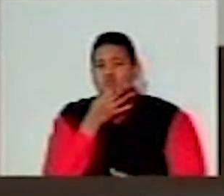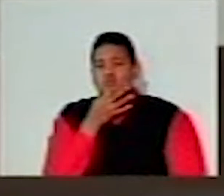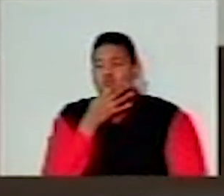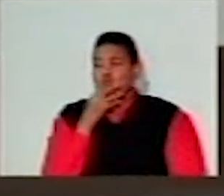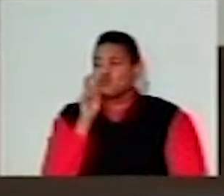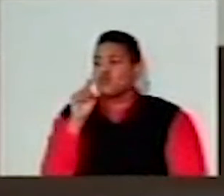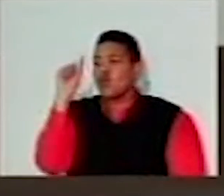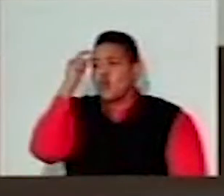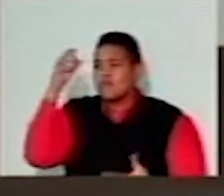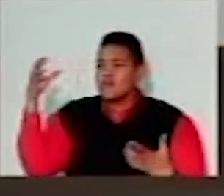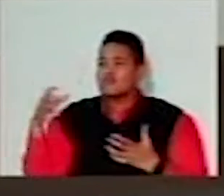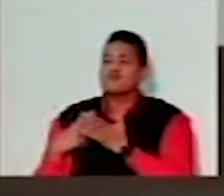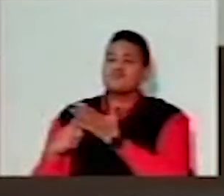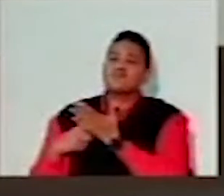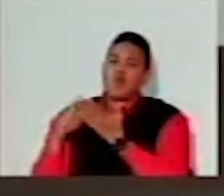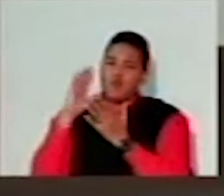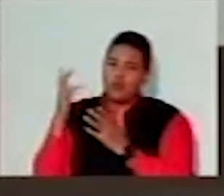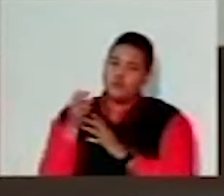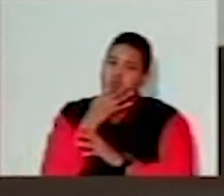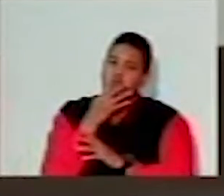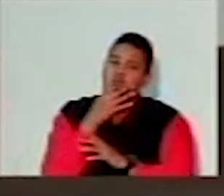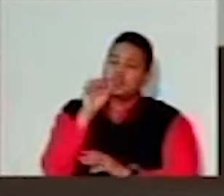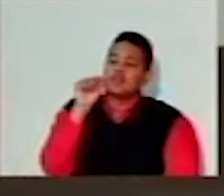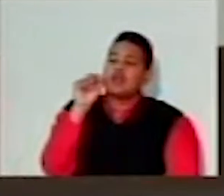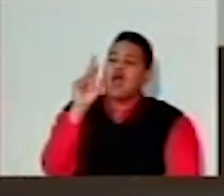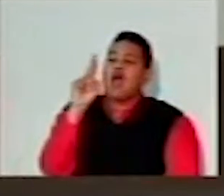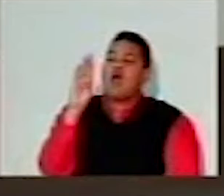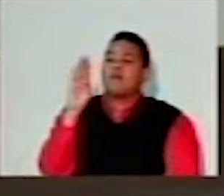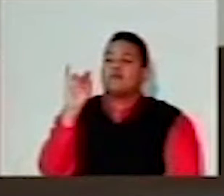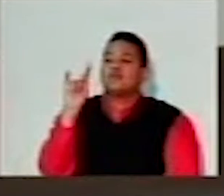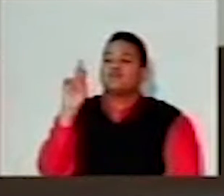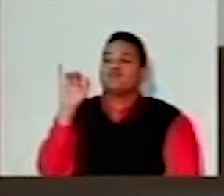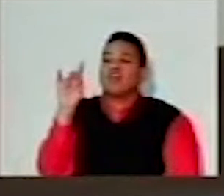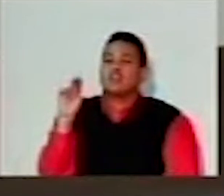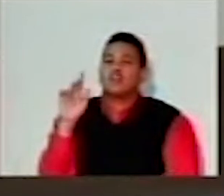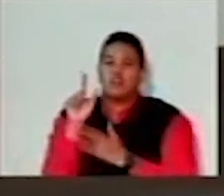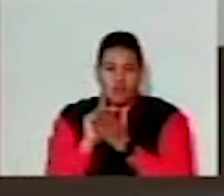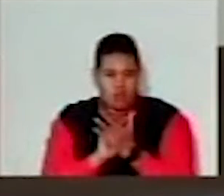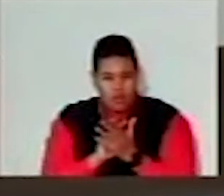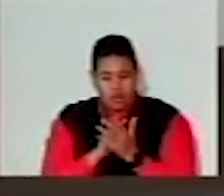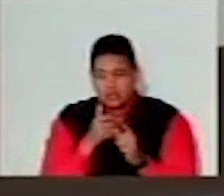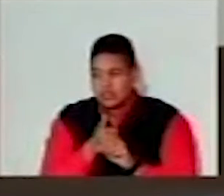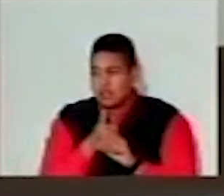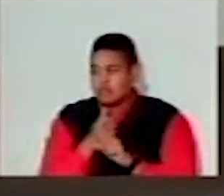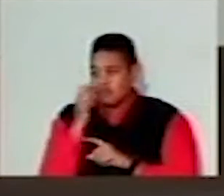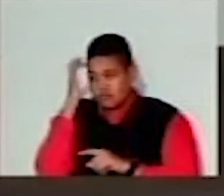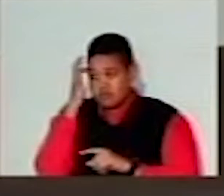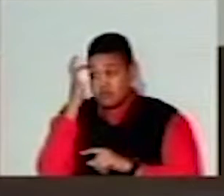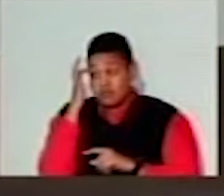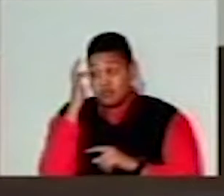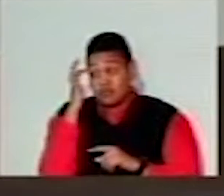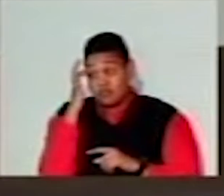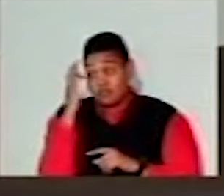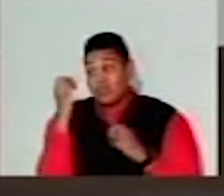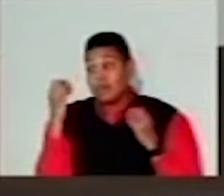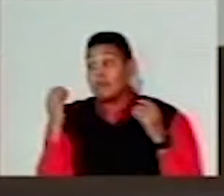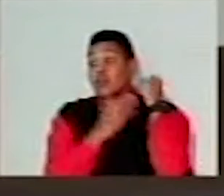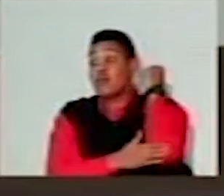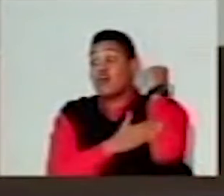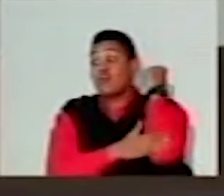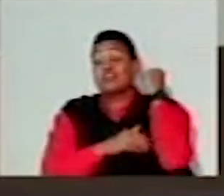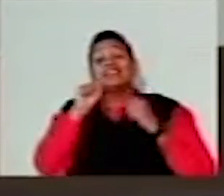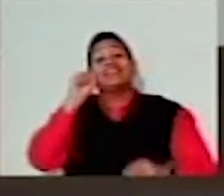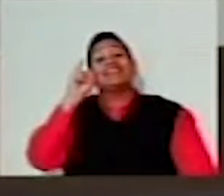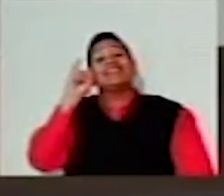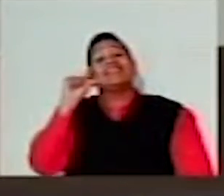to Cabinet shortly, the Arbitration Act. Now, Mr. Speaker, there are many countries. Singapore, in the last